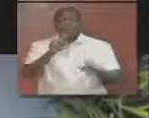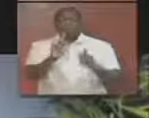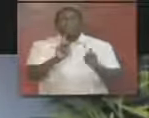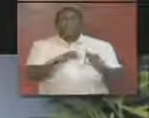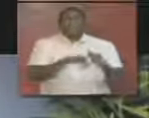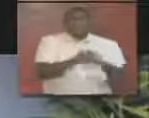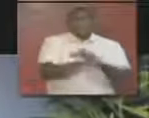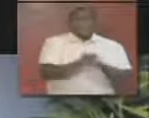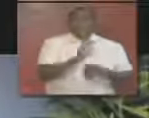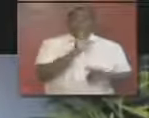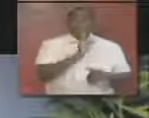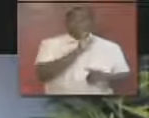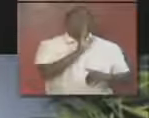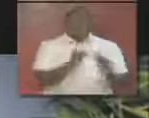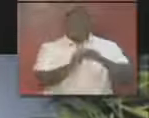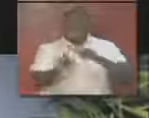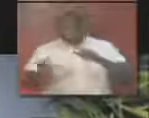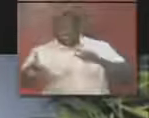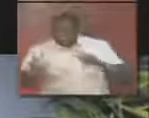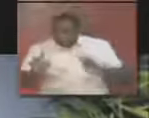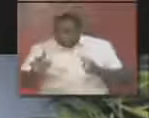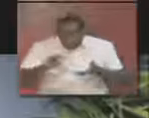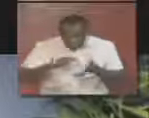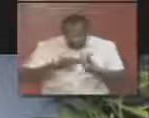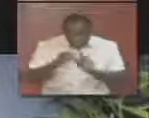then, by that time?